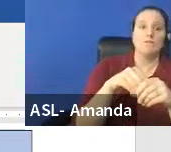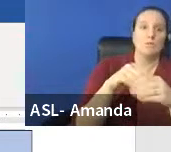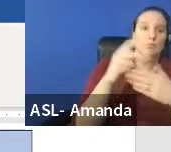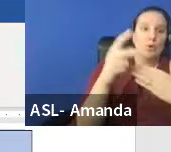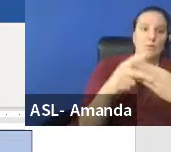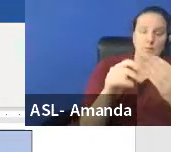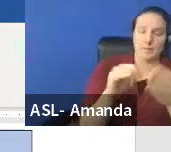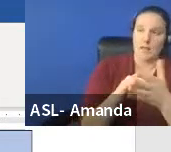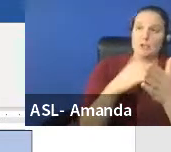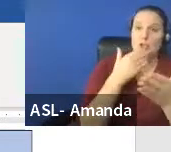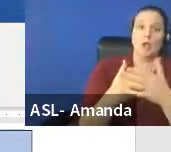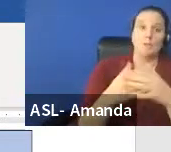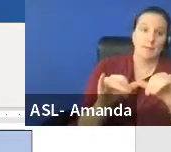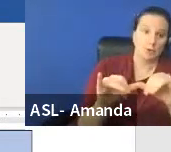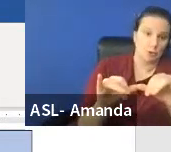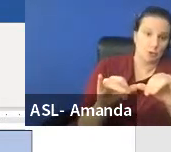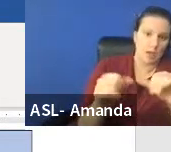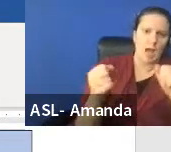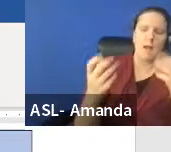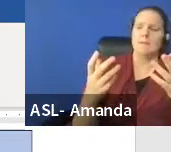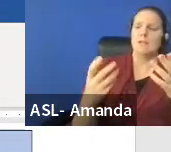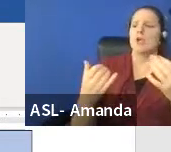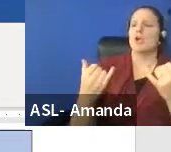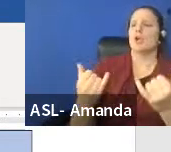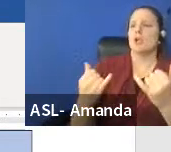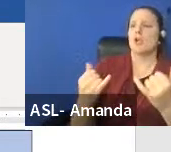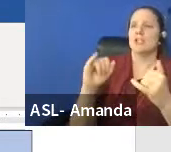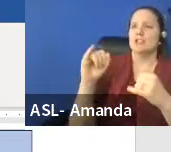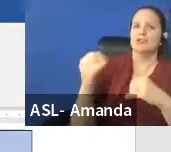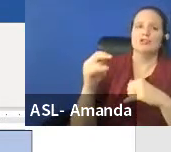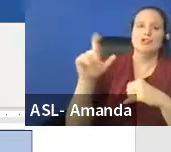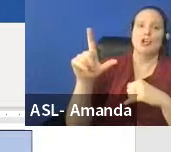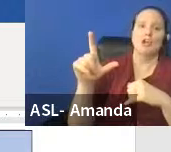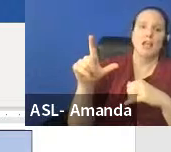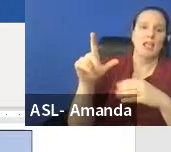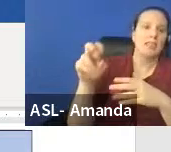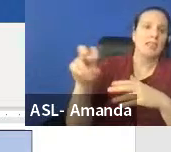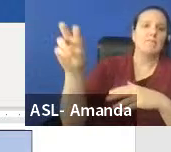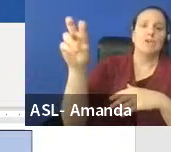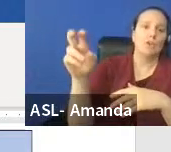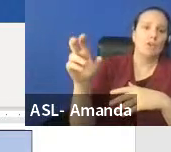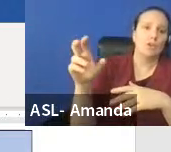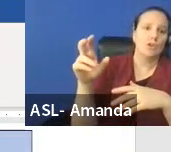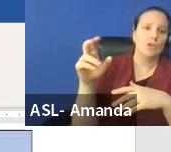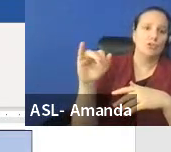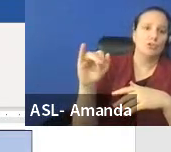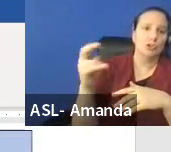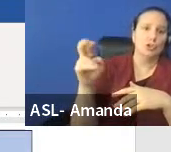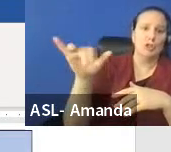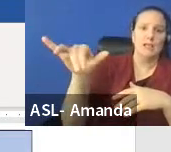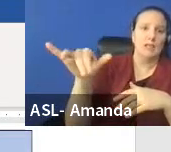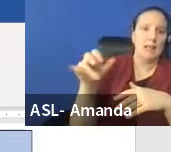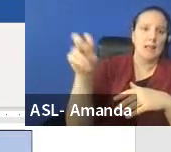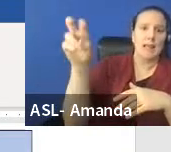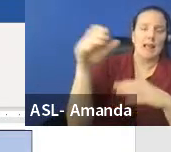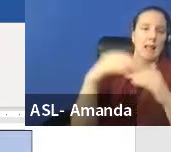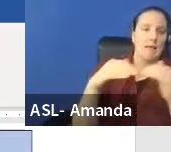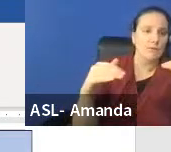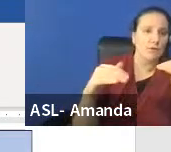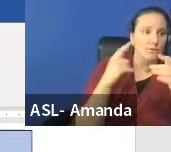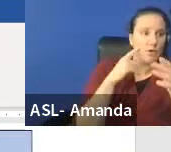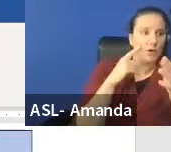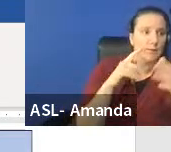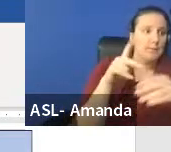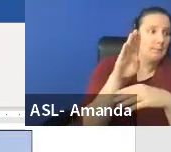would, so how many current journey level workers are out there, BIPOC or women, that could potentially, with small business development